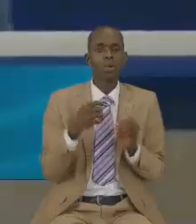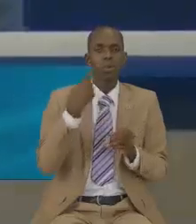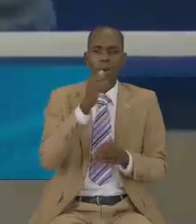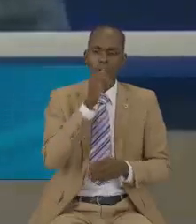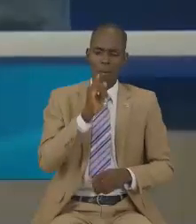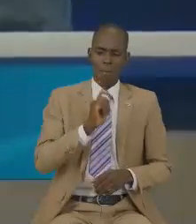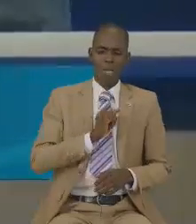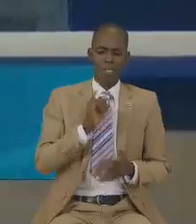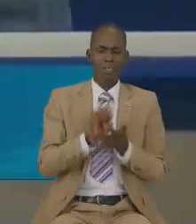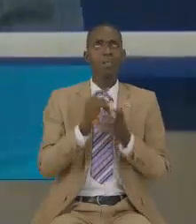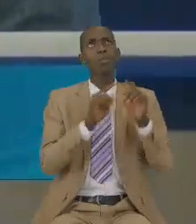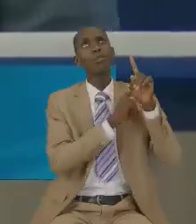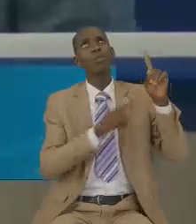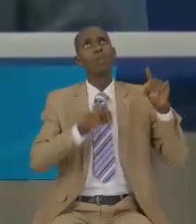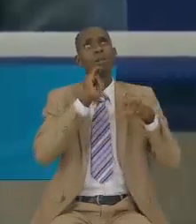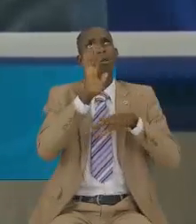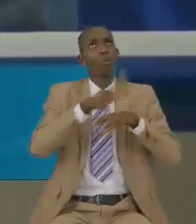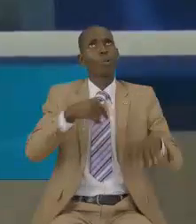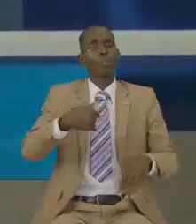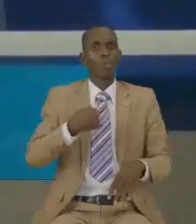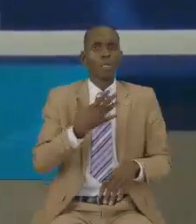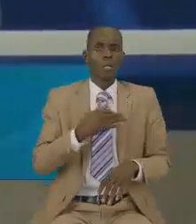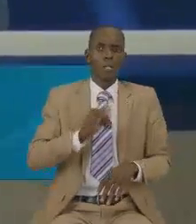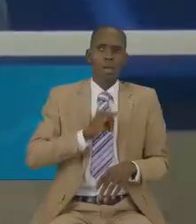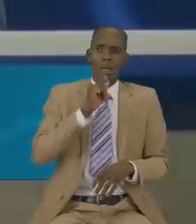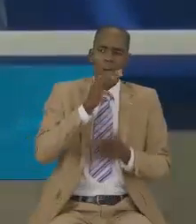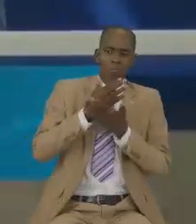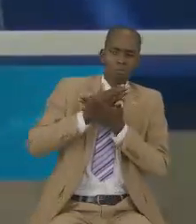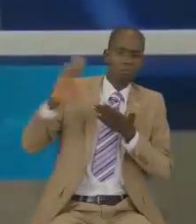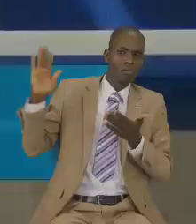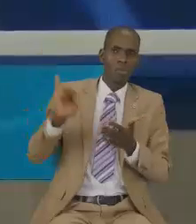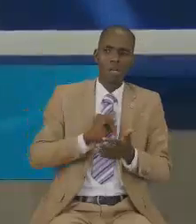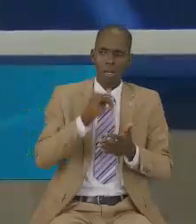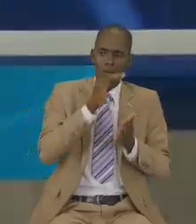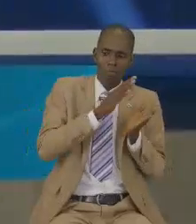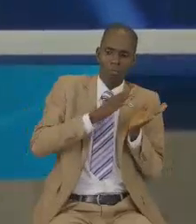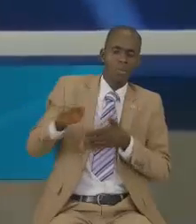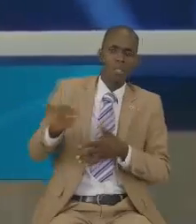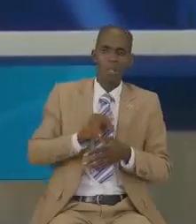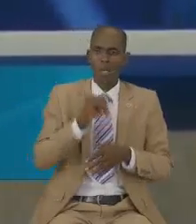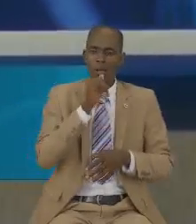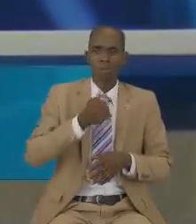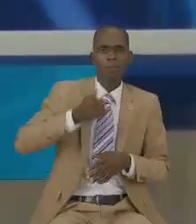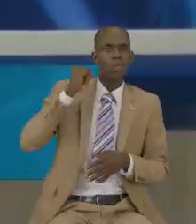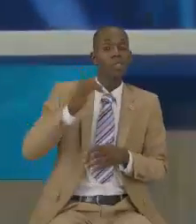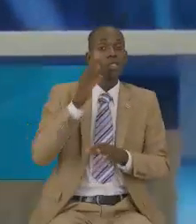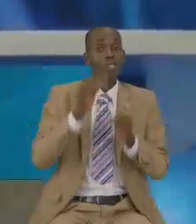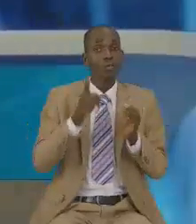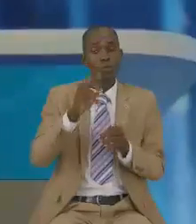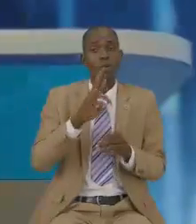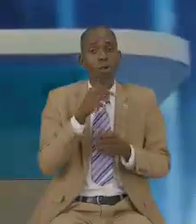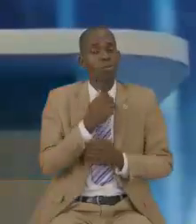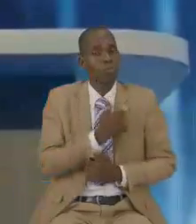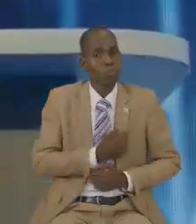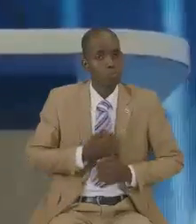is calling me and I'm drawing back and dragging my feet? When you are penitent and say,